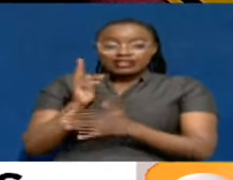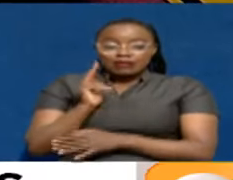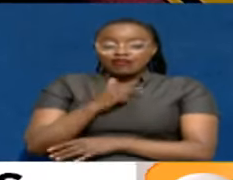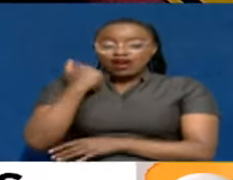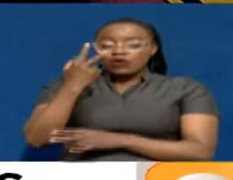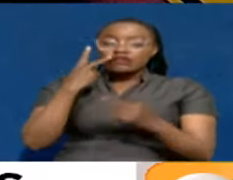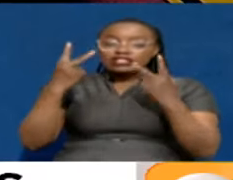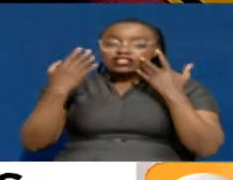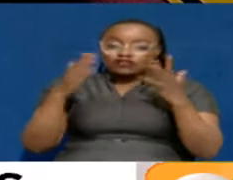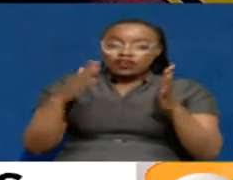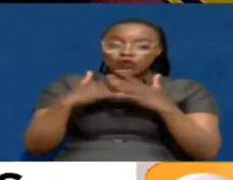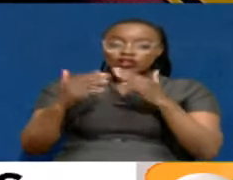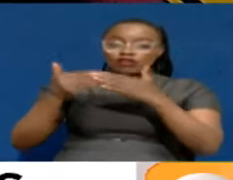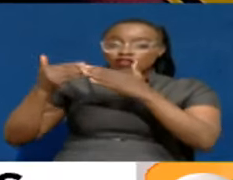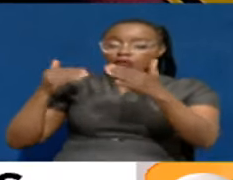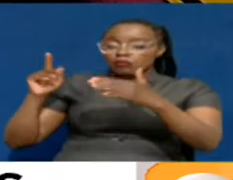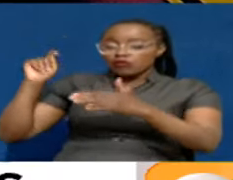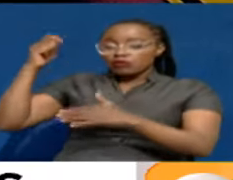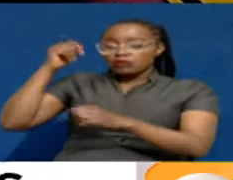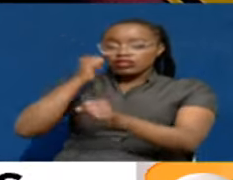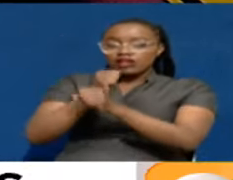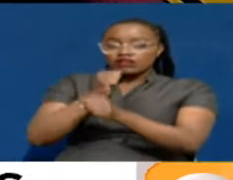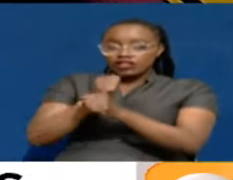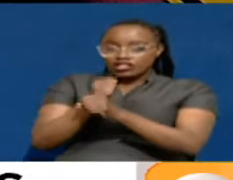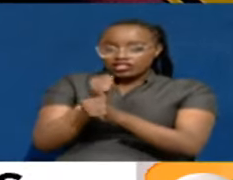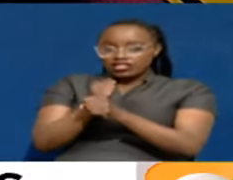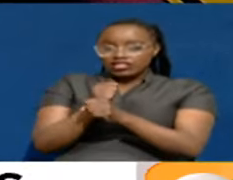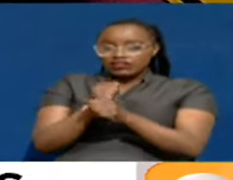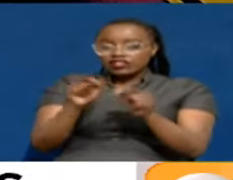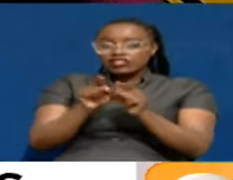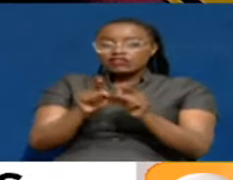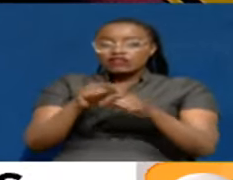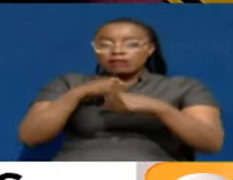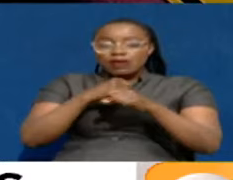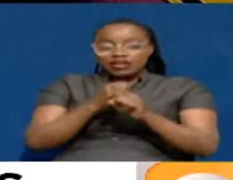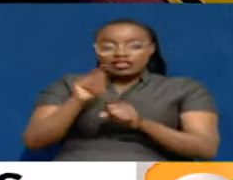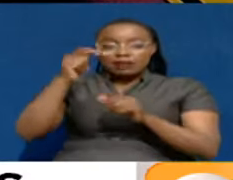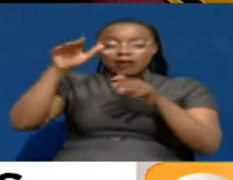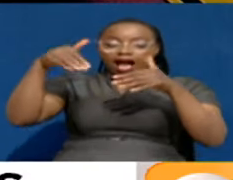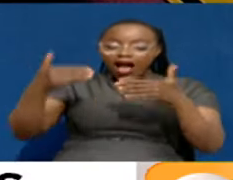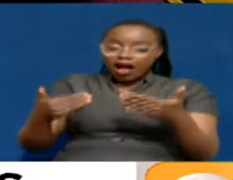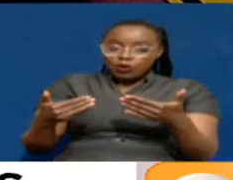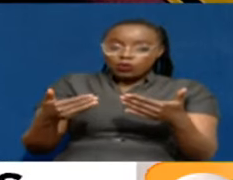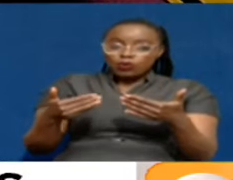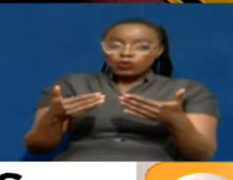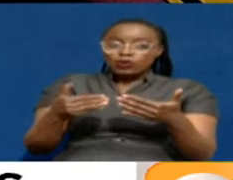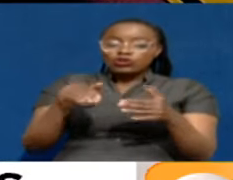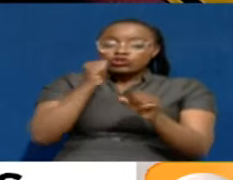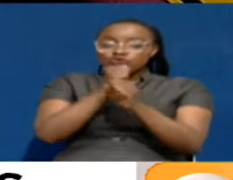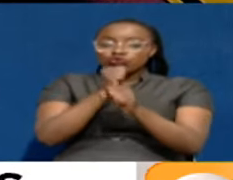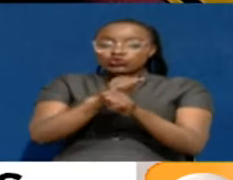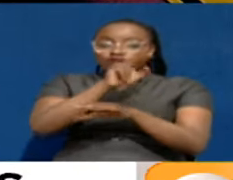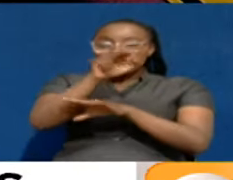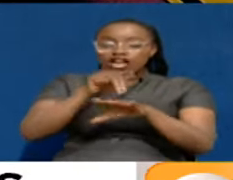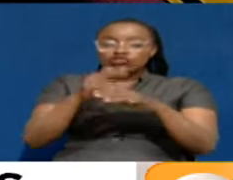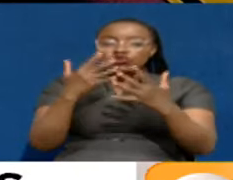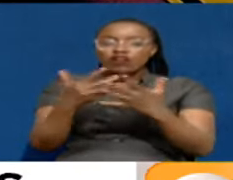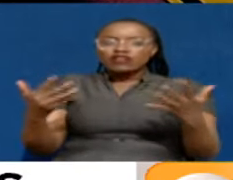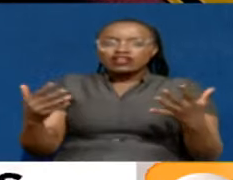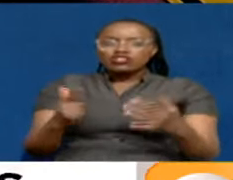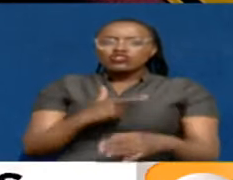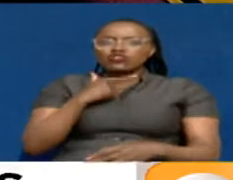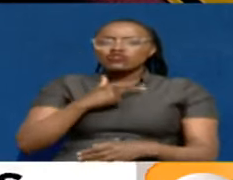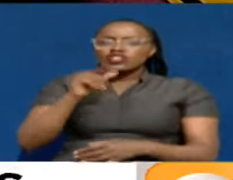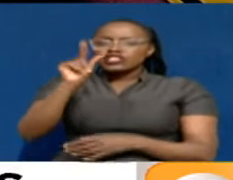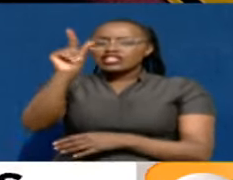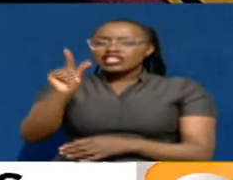us who witnessed what previous presidents did in terms of setting precedent on how you conduct national affairs, you